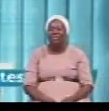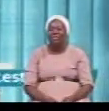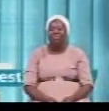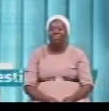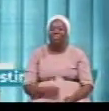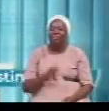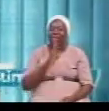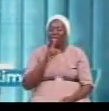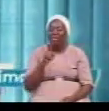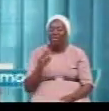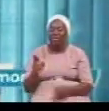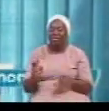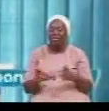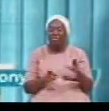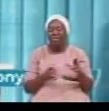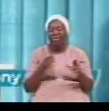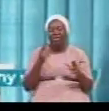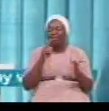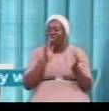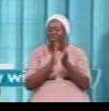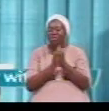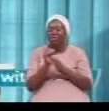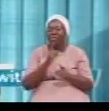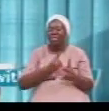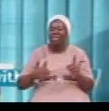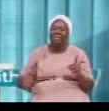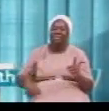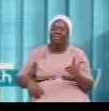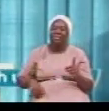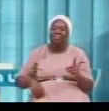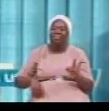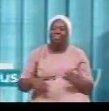Are you ready to praise and worship the Lord?